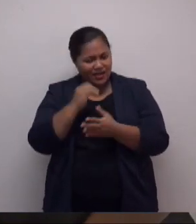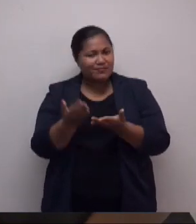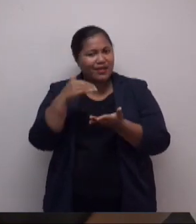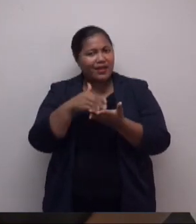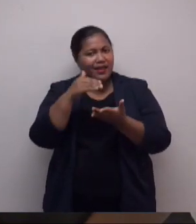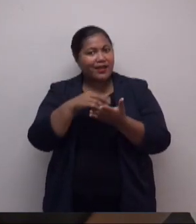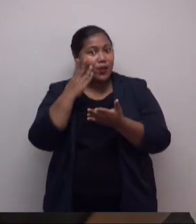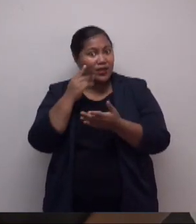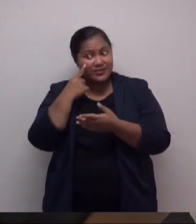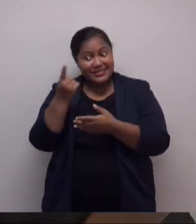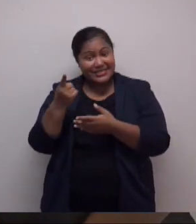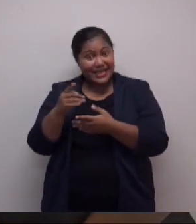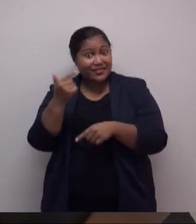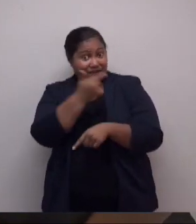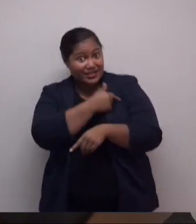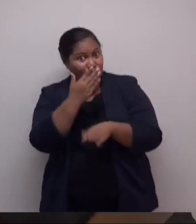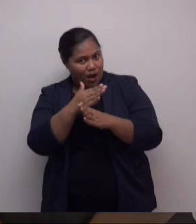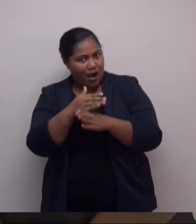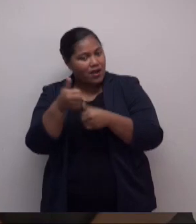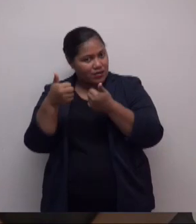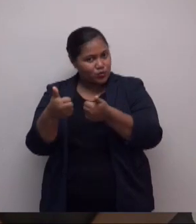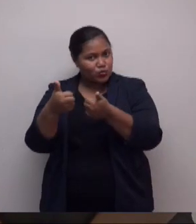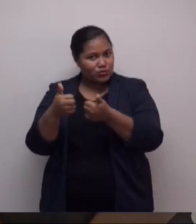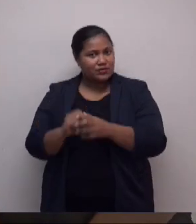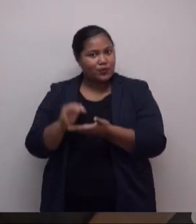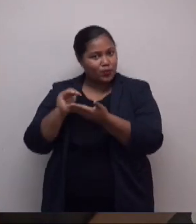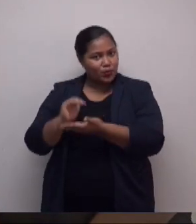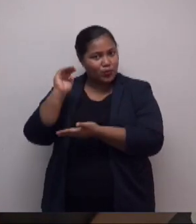achieve widespread vaccination of their population.